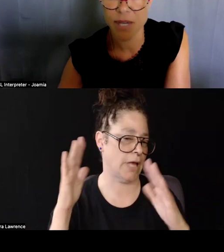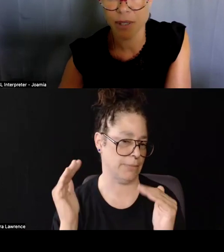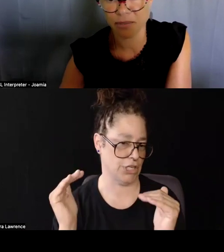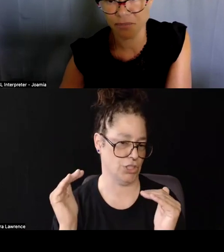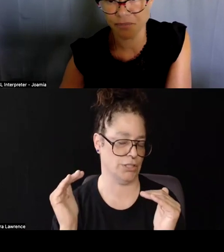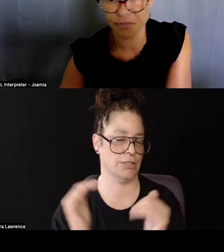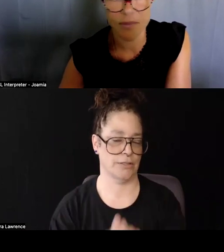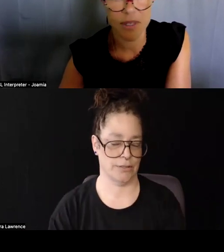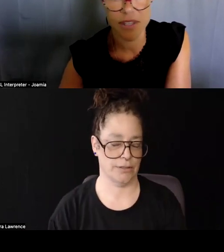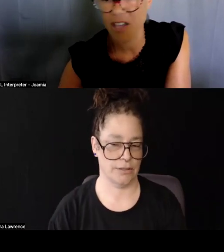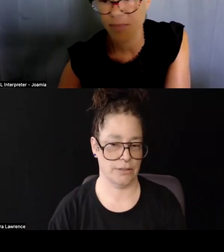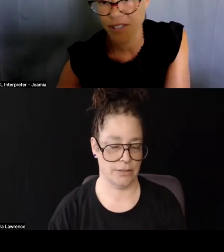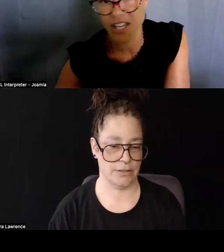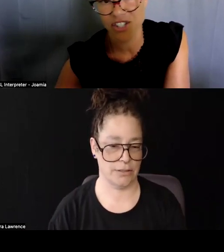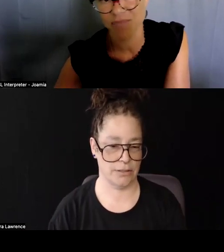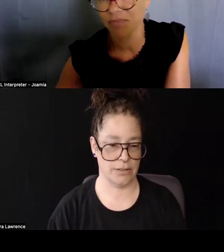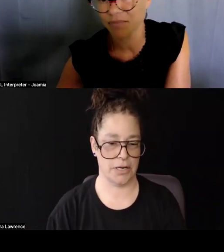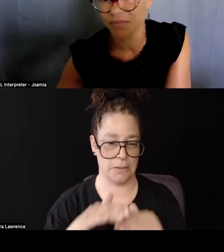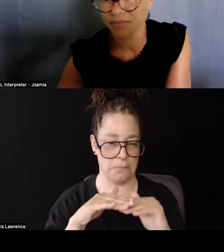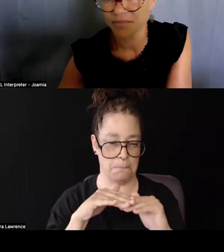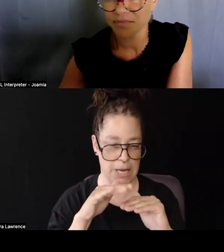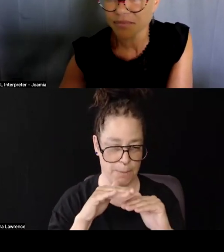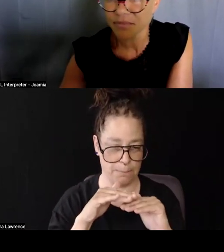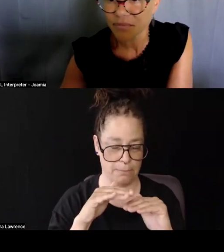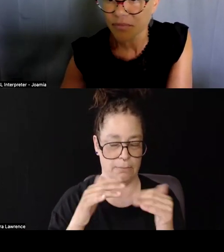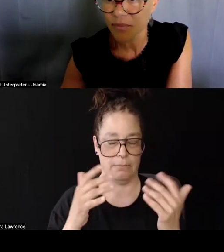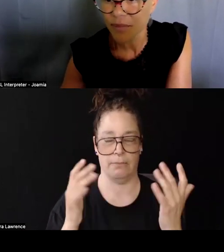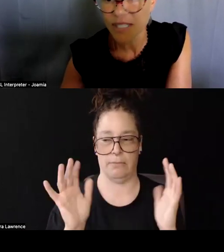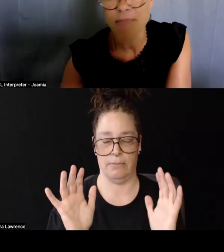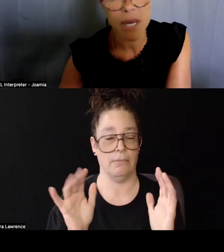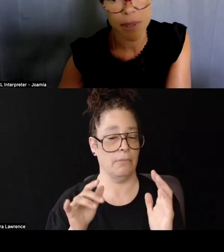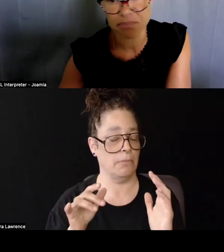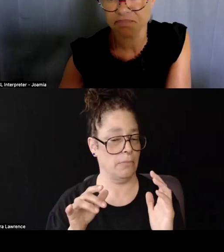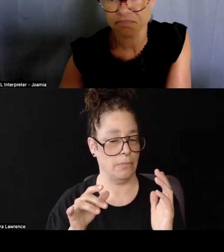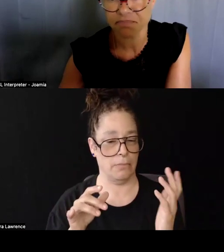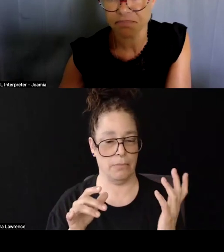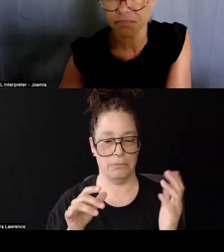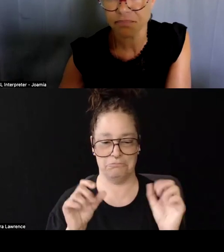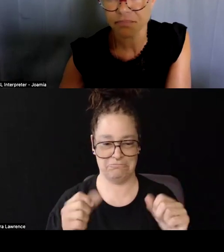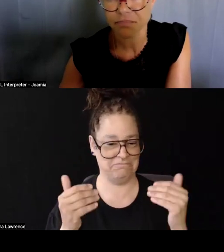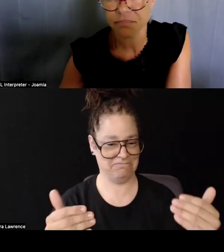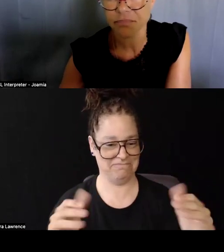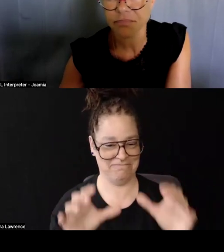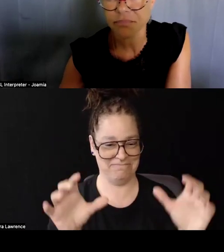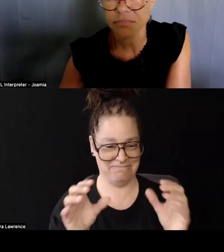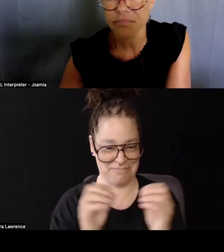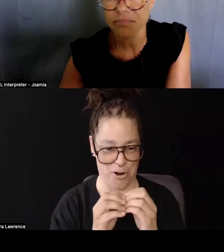85% minimum is the expectation. It's a minimum.